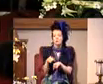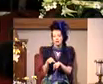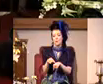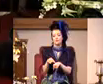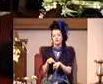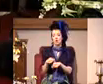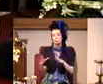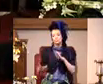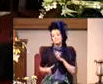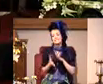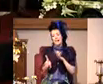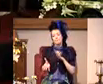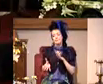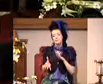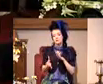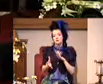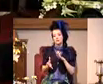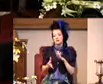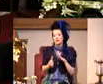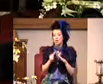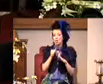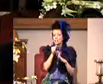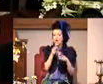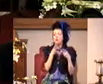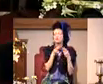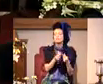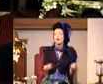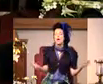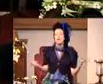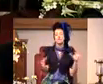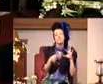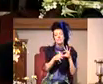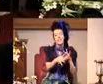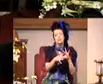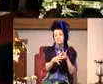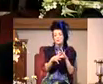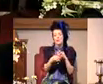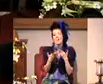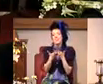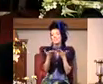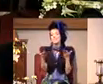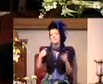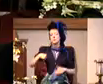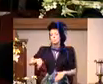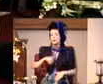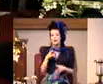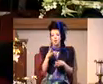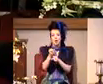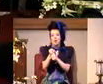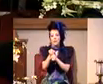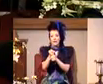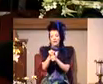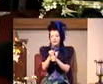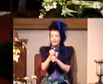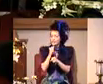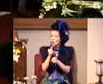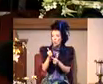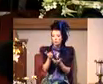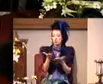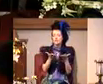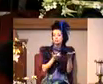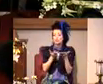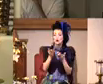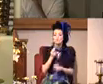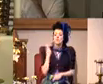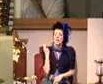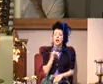Resentments, unresolved relationships, the things that we hold on to that quite honestly don't serve us very